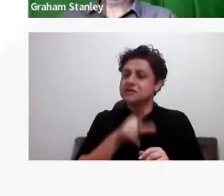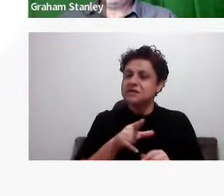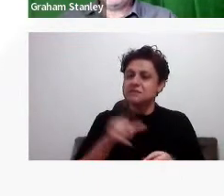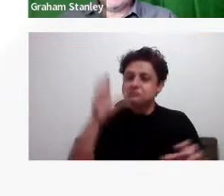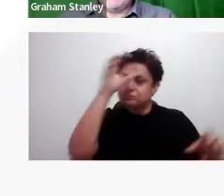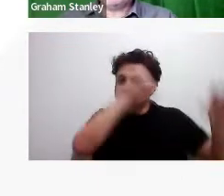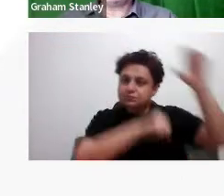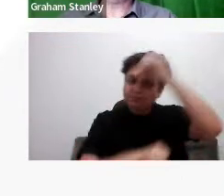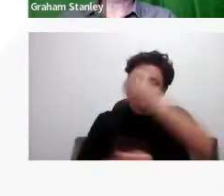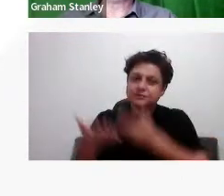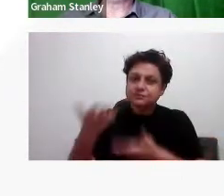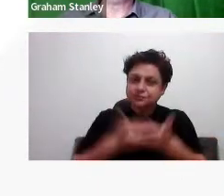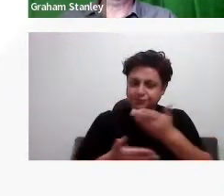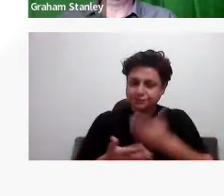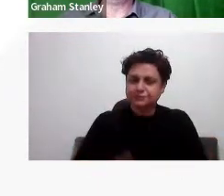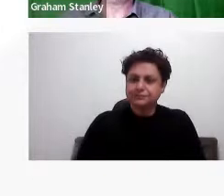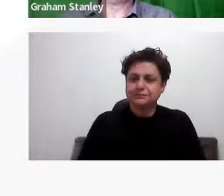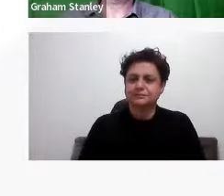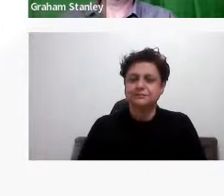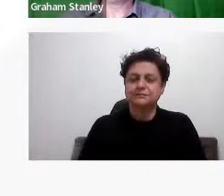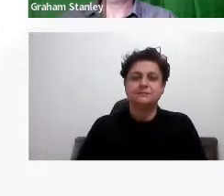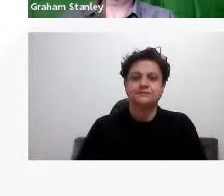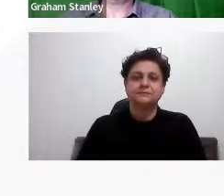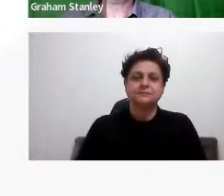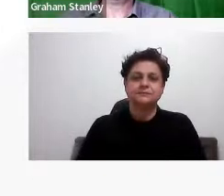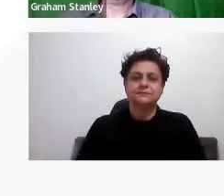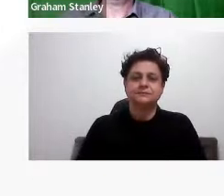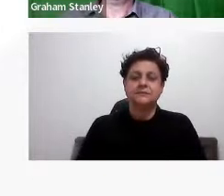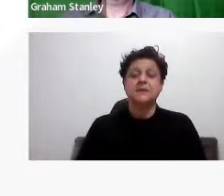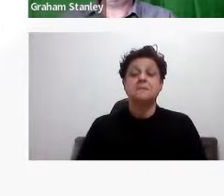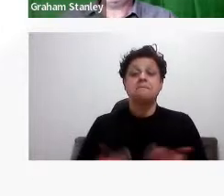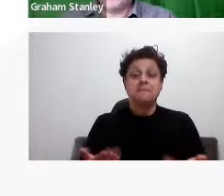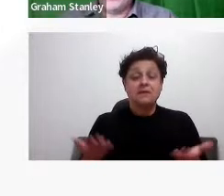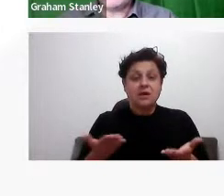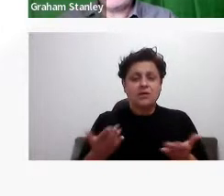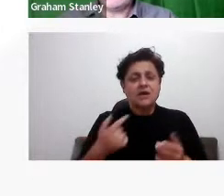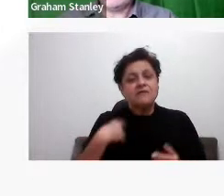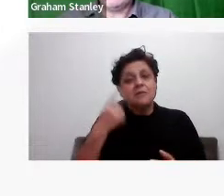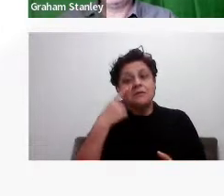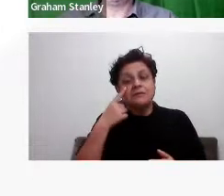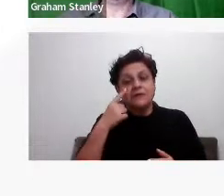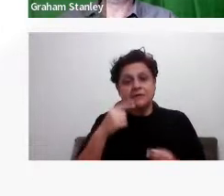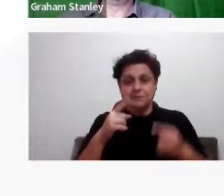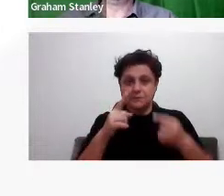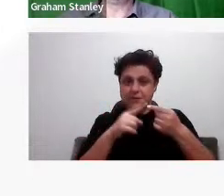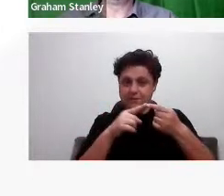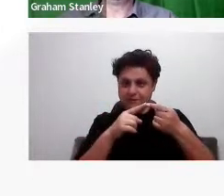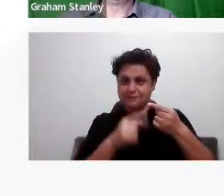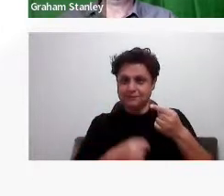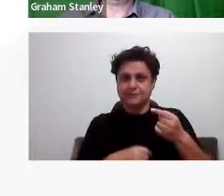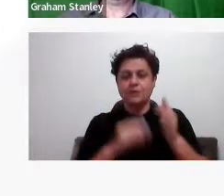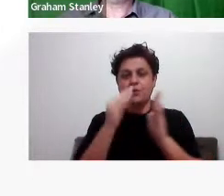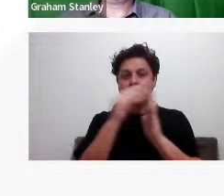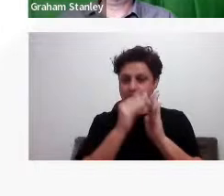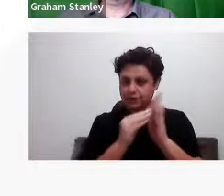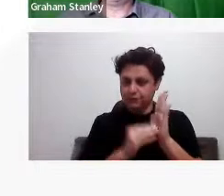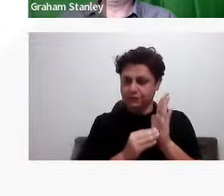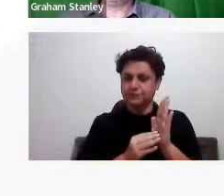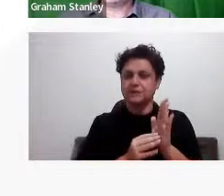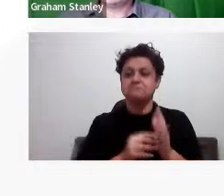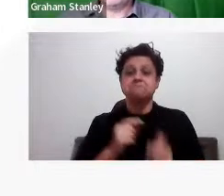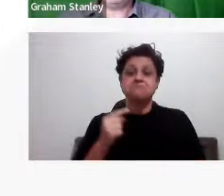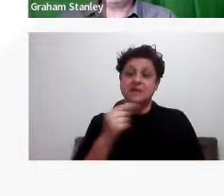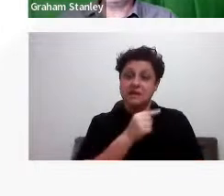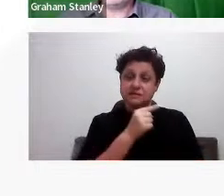So let's look at principle 1, the content. This is what the learners learn. What is this